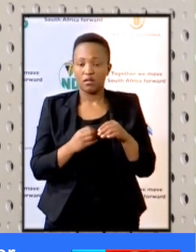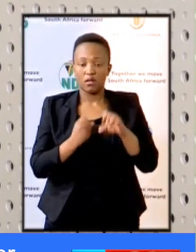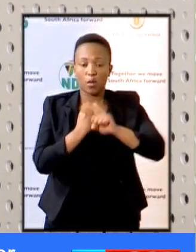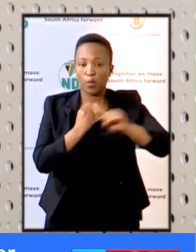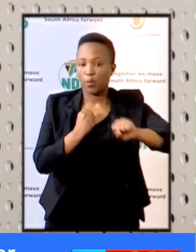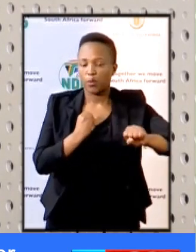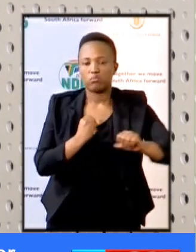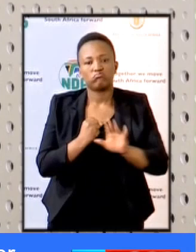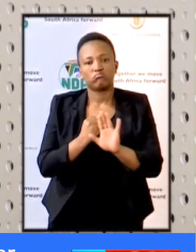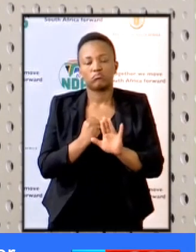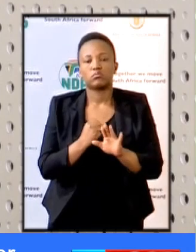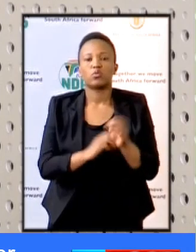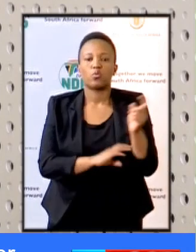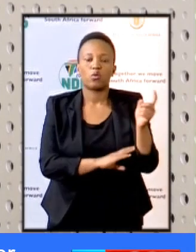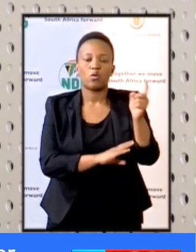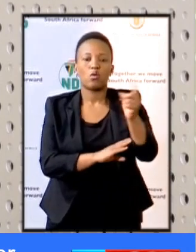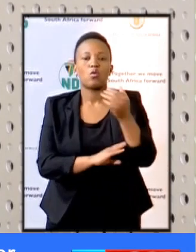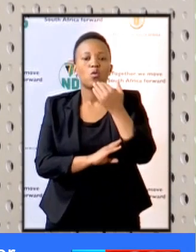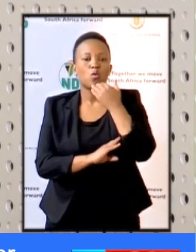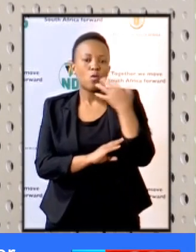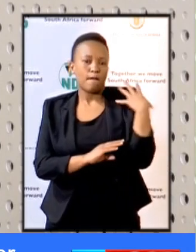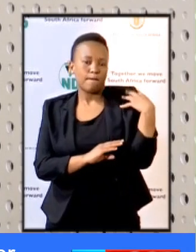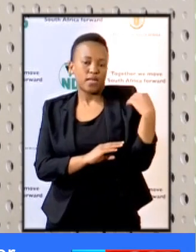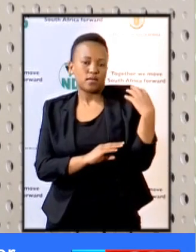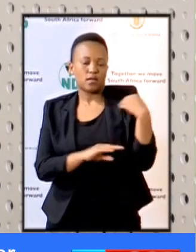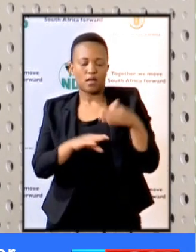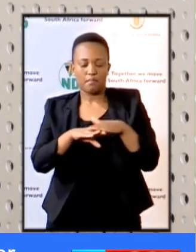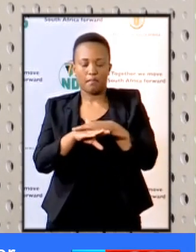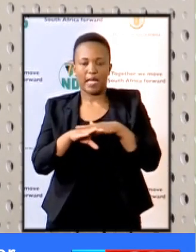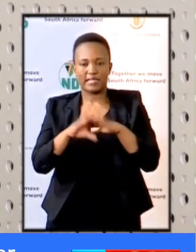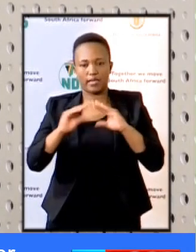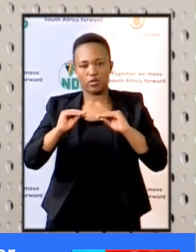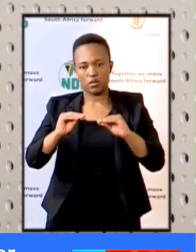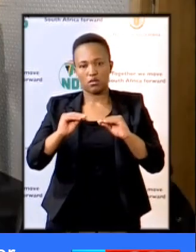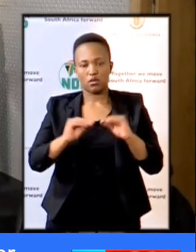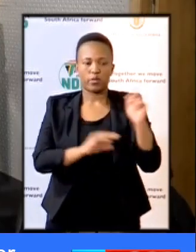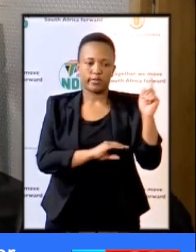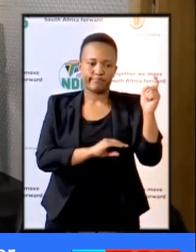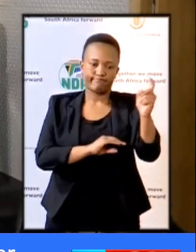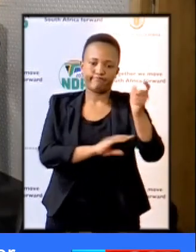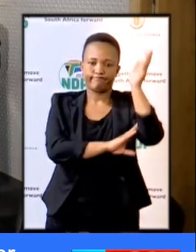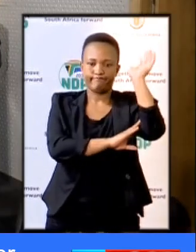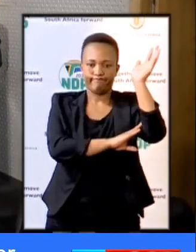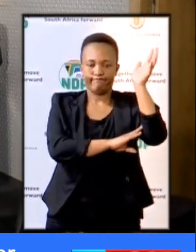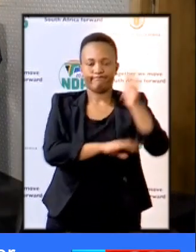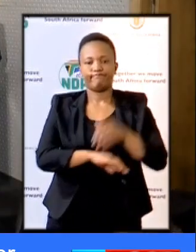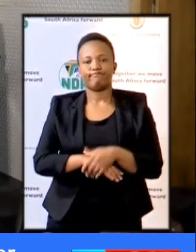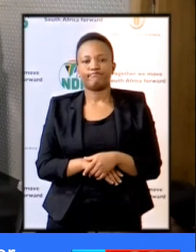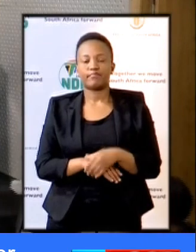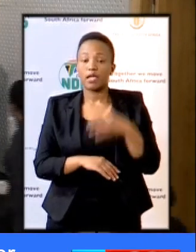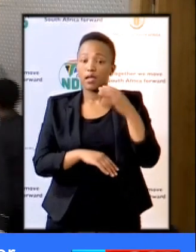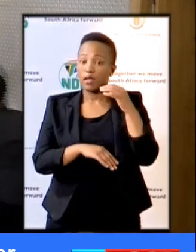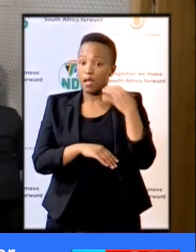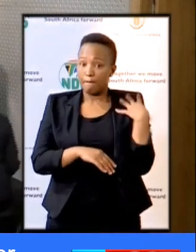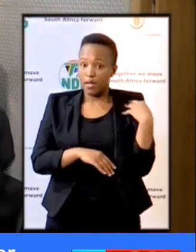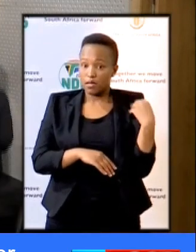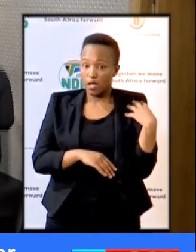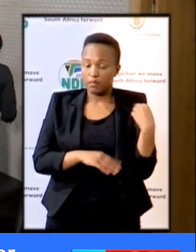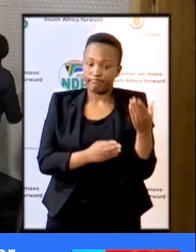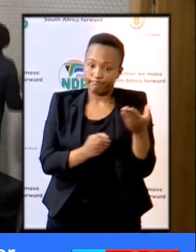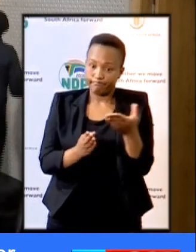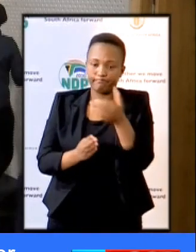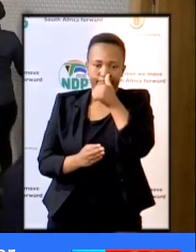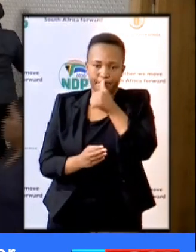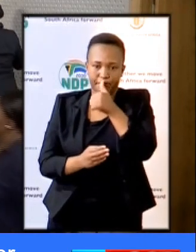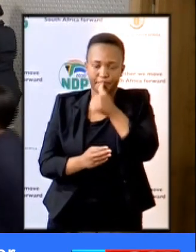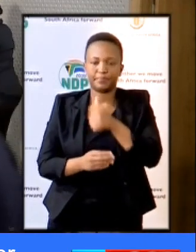we'll call upon the Minister of Basic Education to come and speak to us. Minister Motshekga.